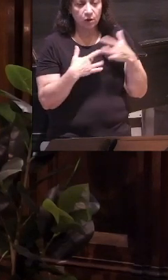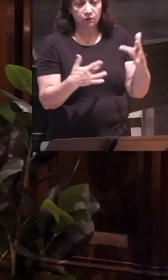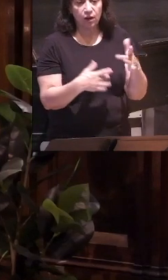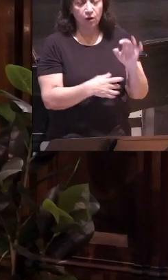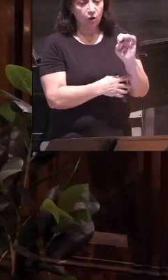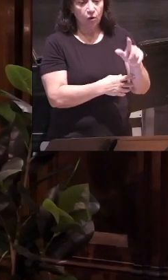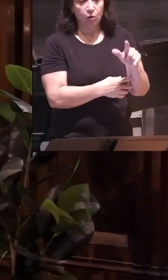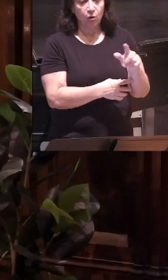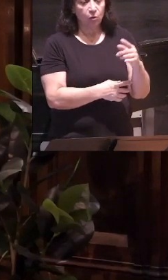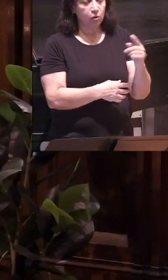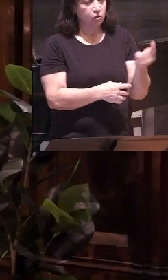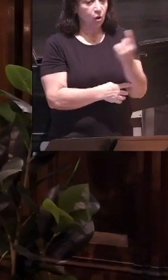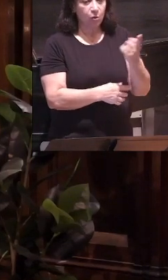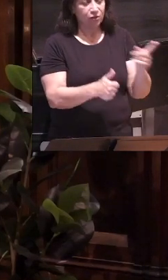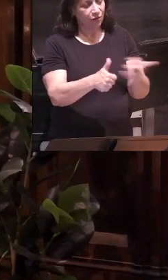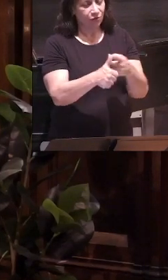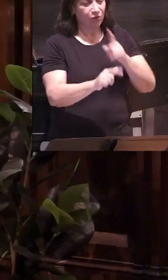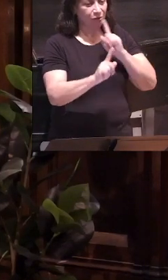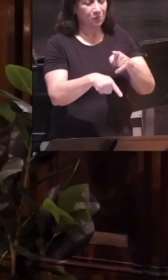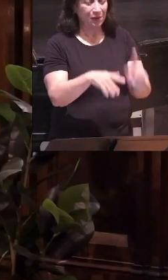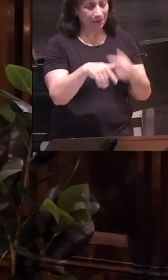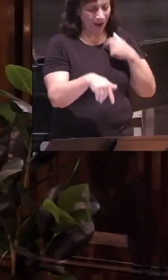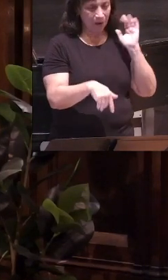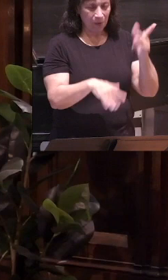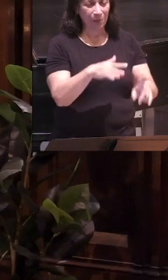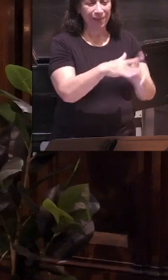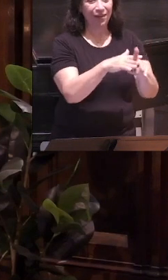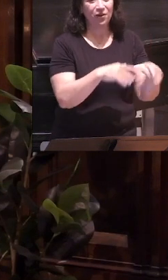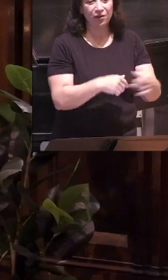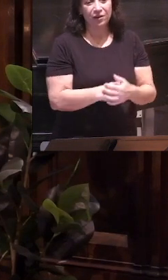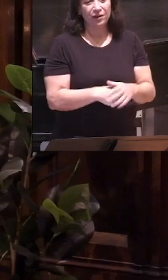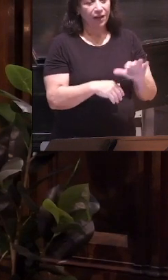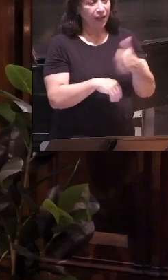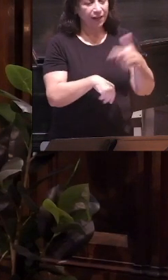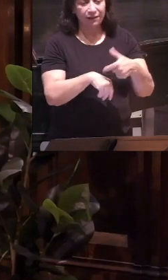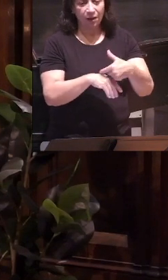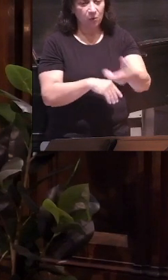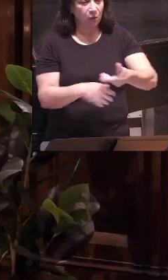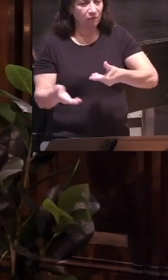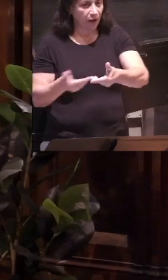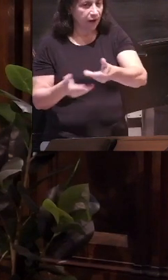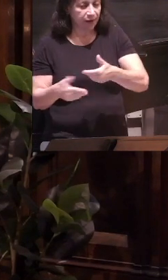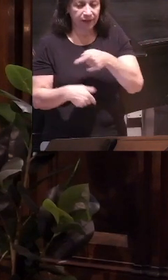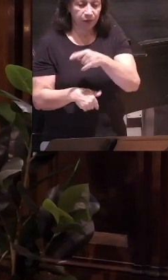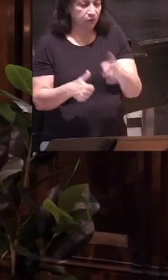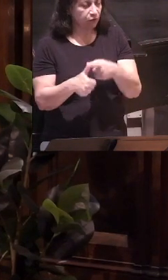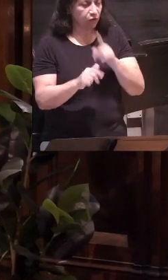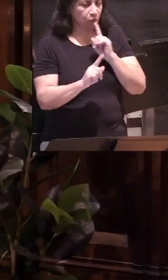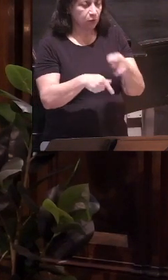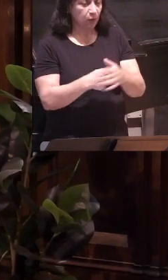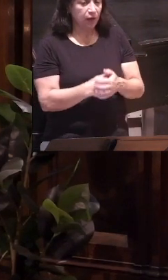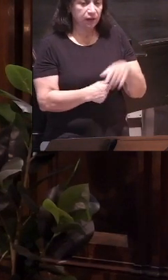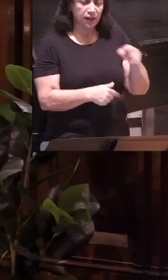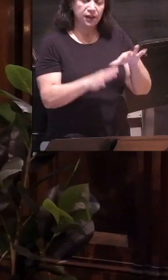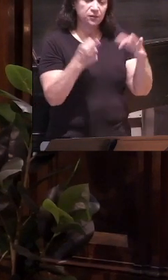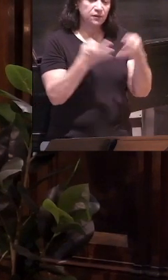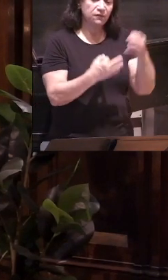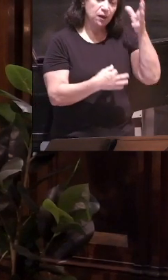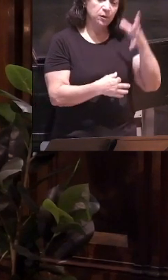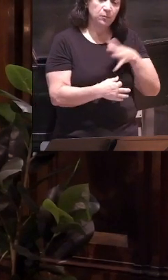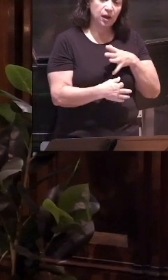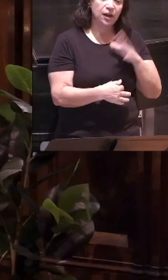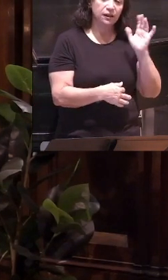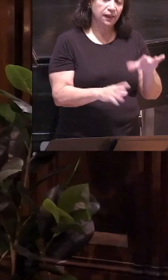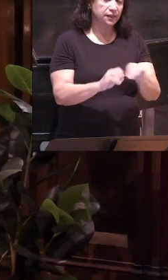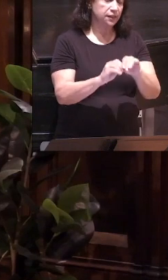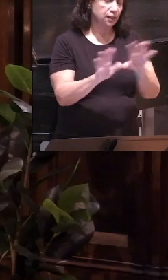was always one of the first to respond, "I'll be there," regardless of where he was. he was a family man. That, you know, that much